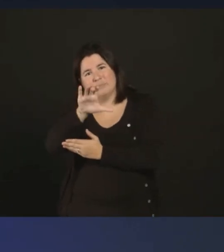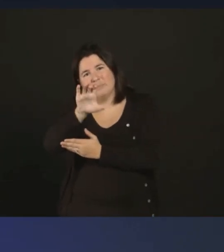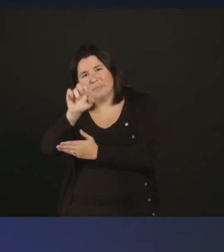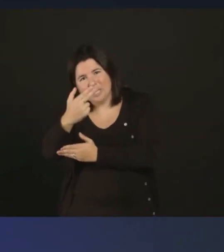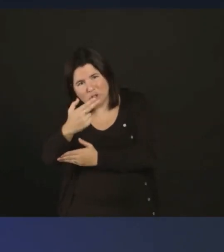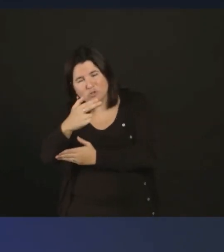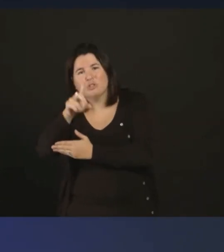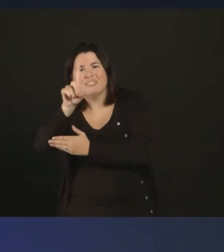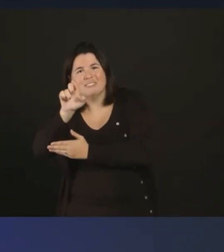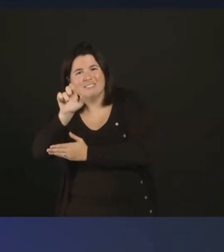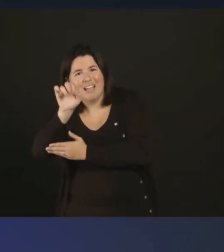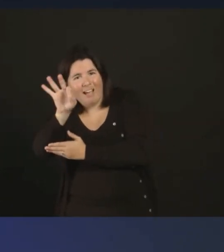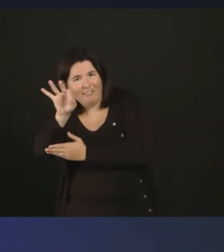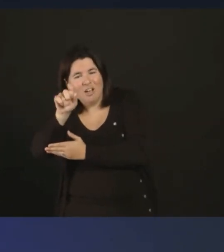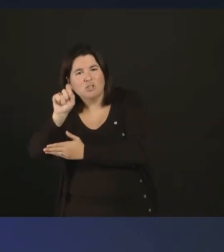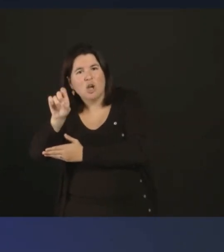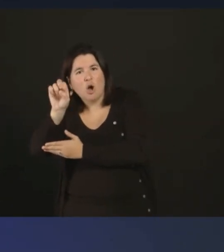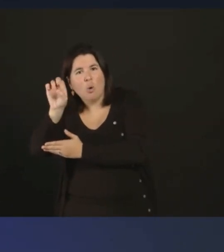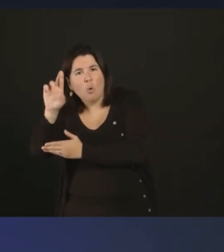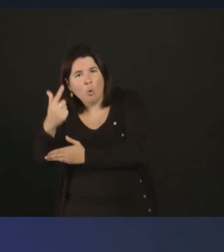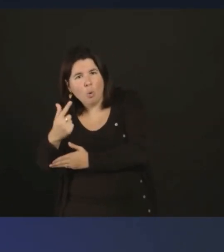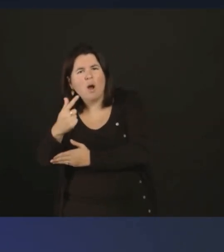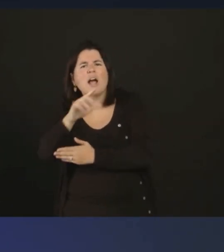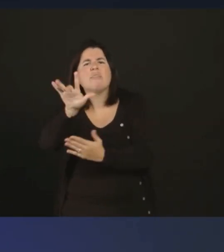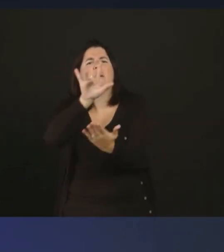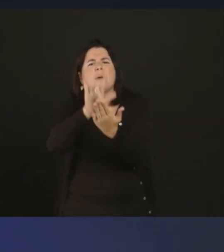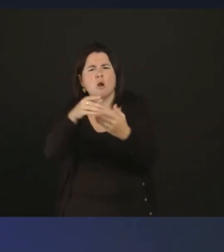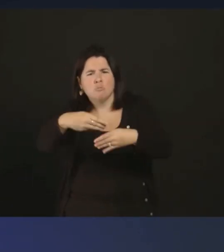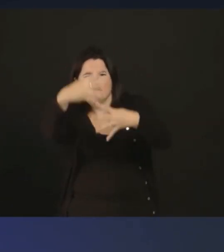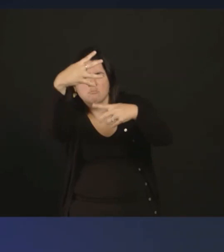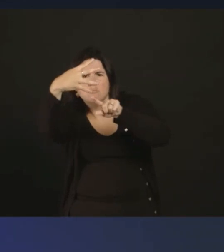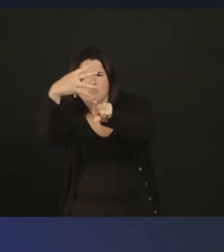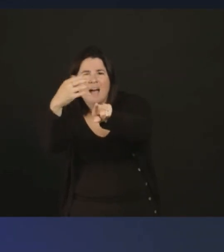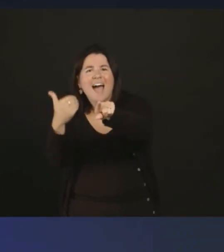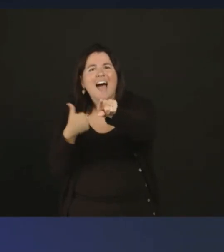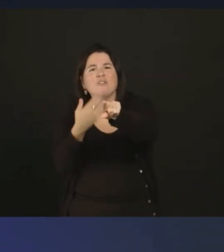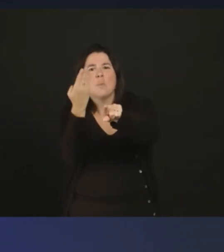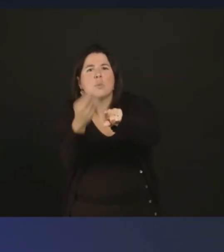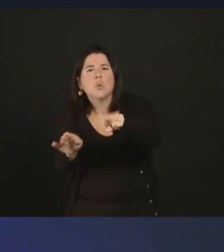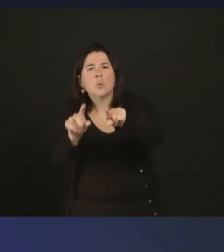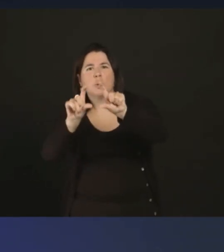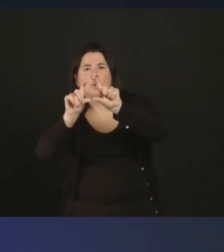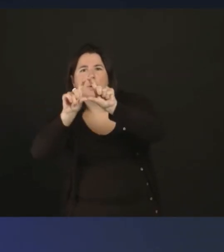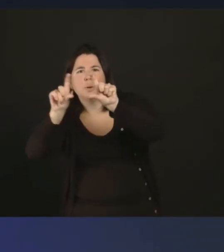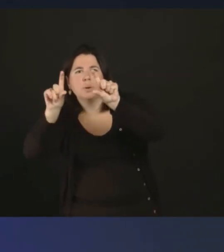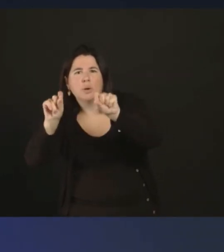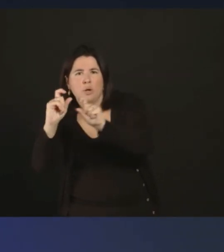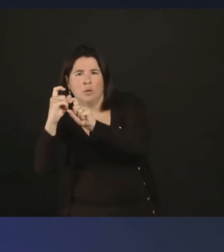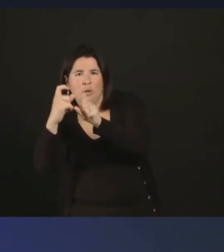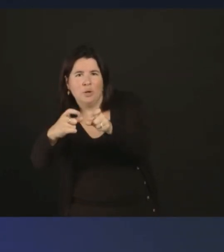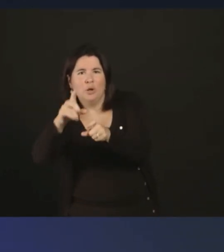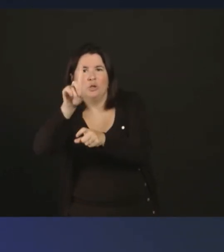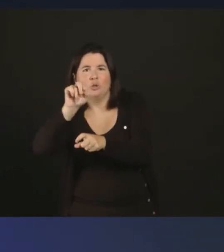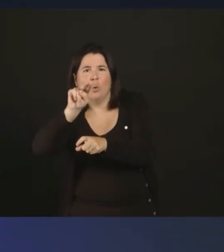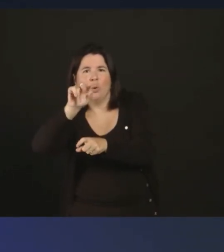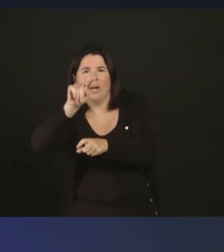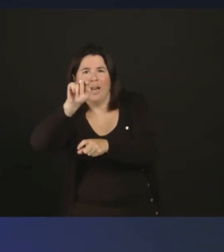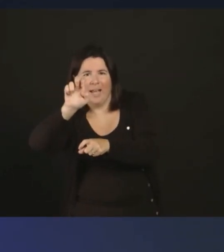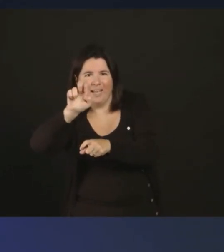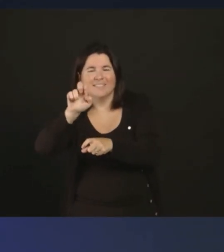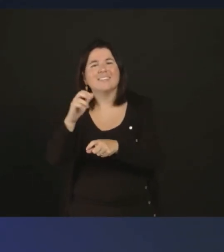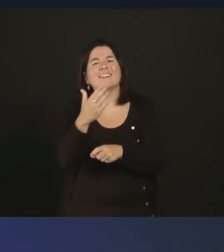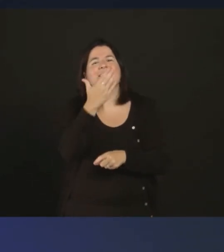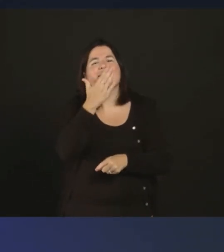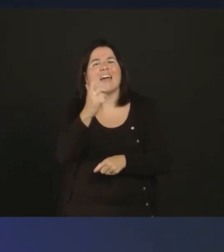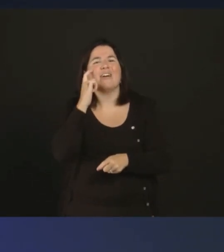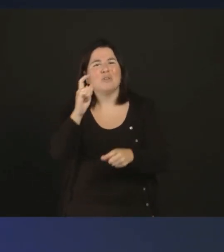blue Donate button on the right near the middle of your screen. Thank you for joining us, and please enjoy the rest of the 4th